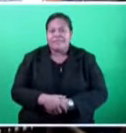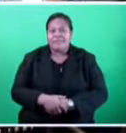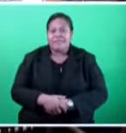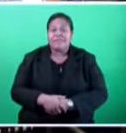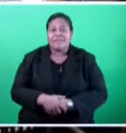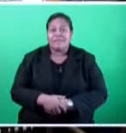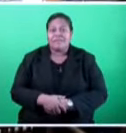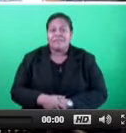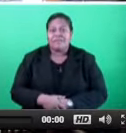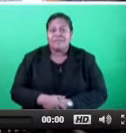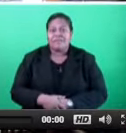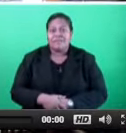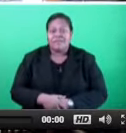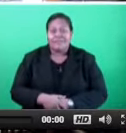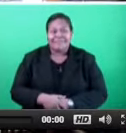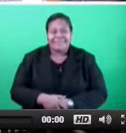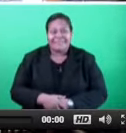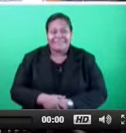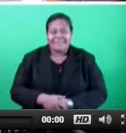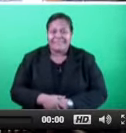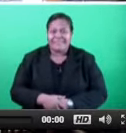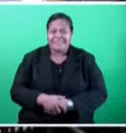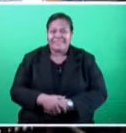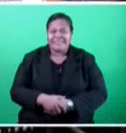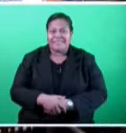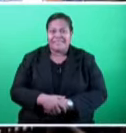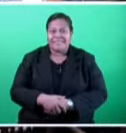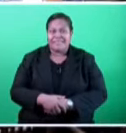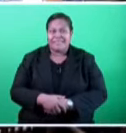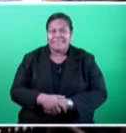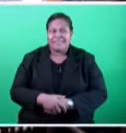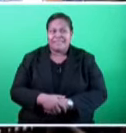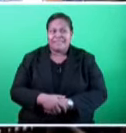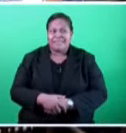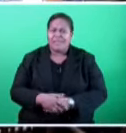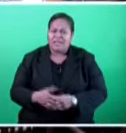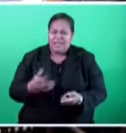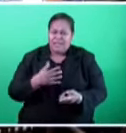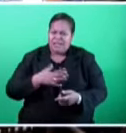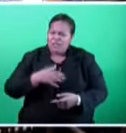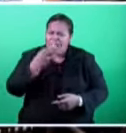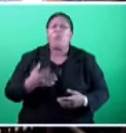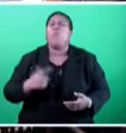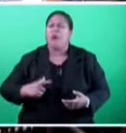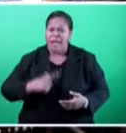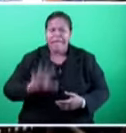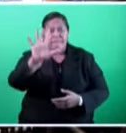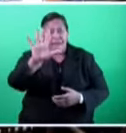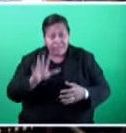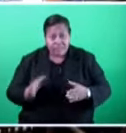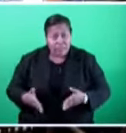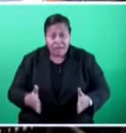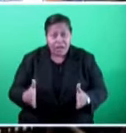I'm interested in is why are there 5 rivers being done